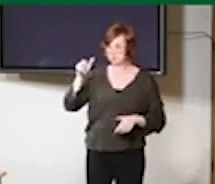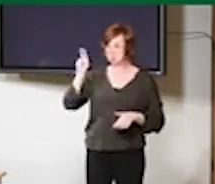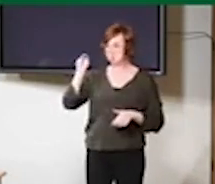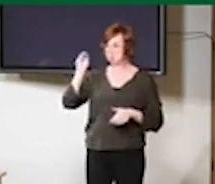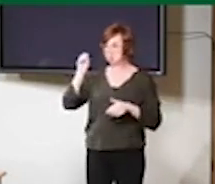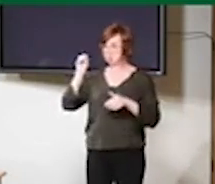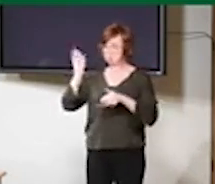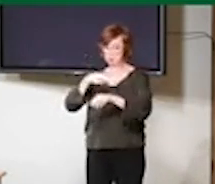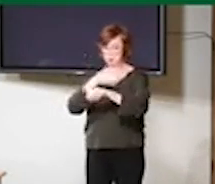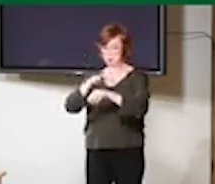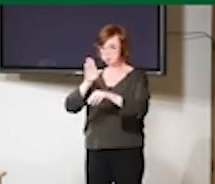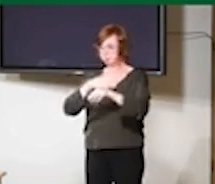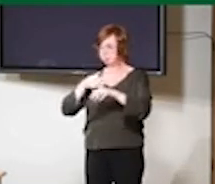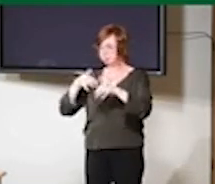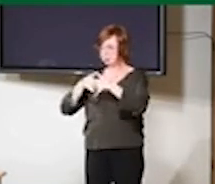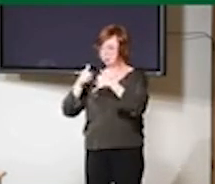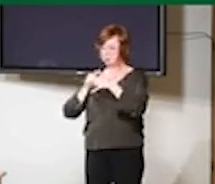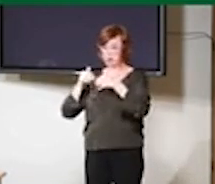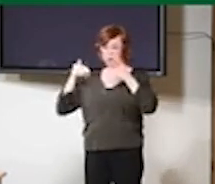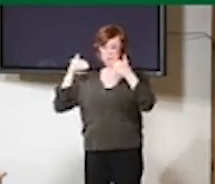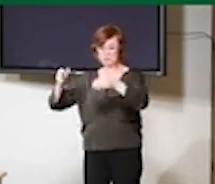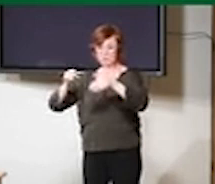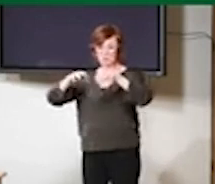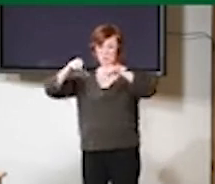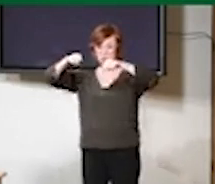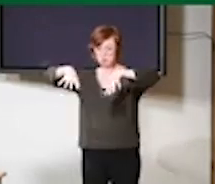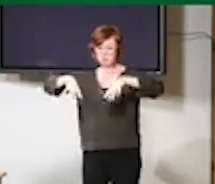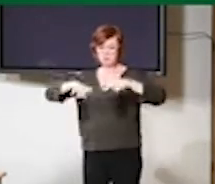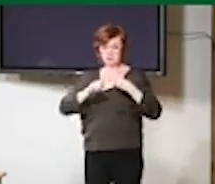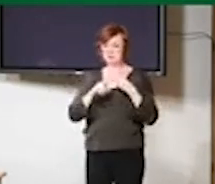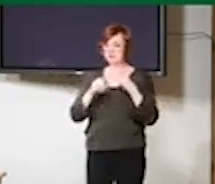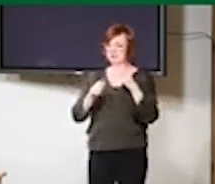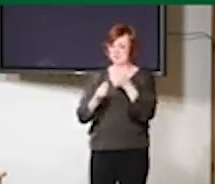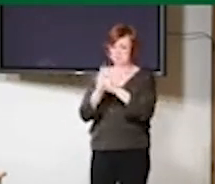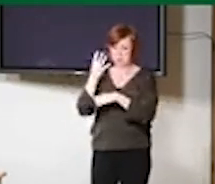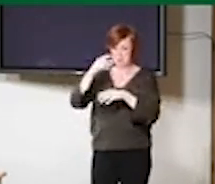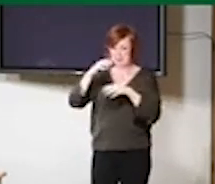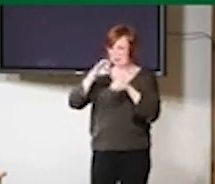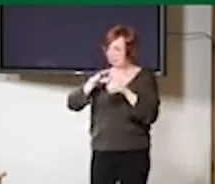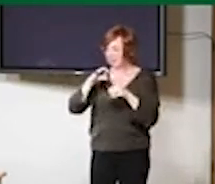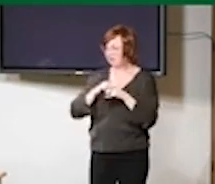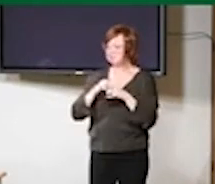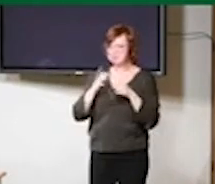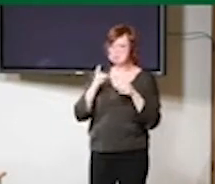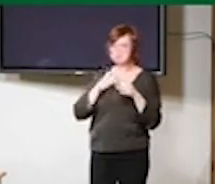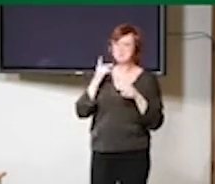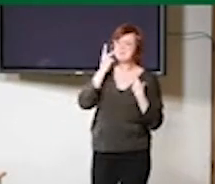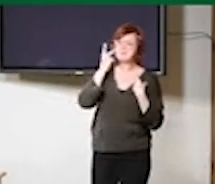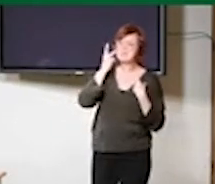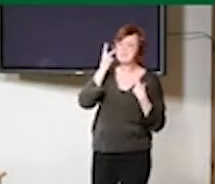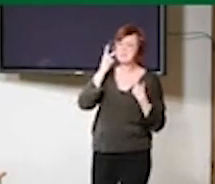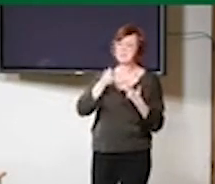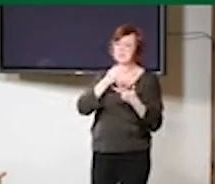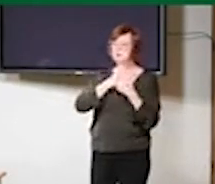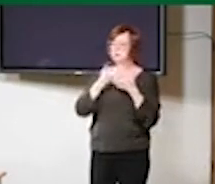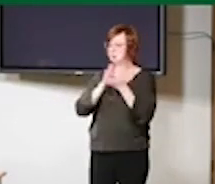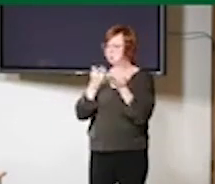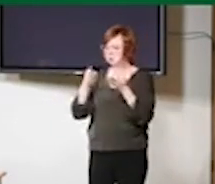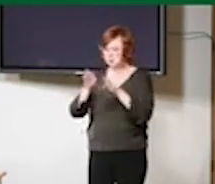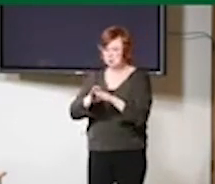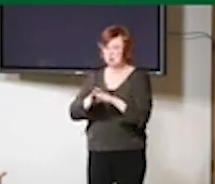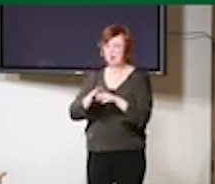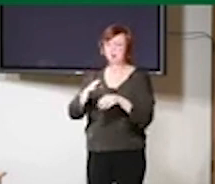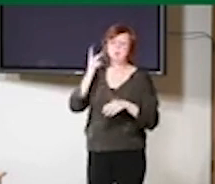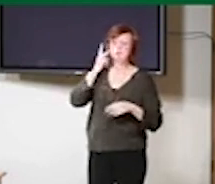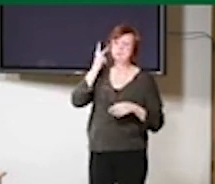spring election. There was no talk about school closures. Other provinces did move faster. We've obviously moved faster in the last couple of